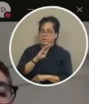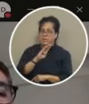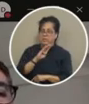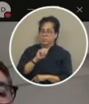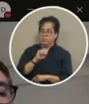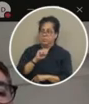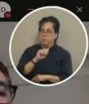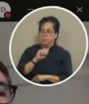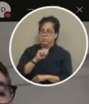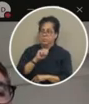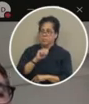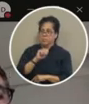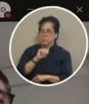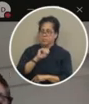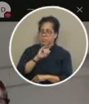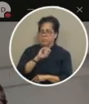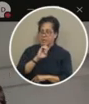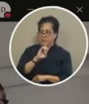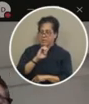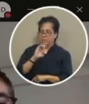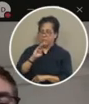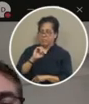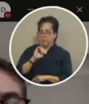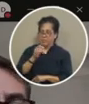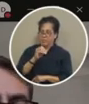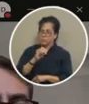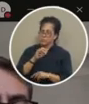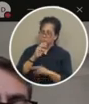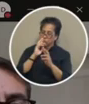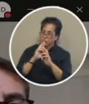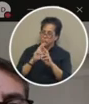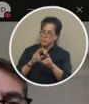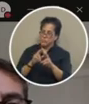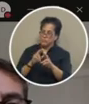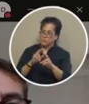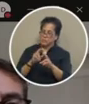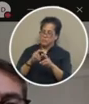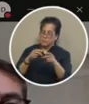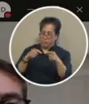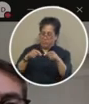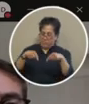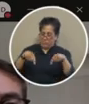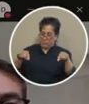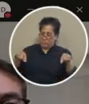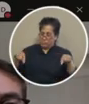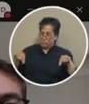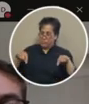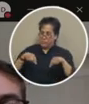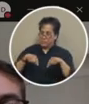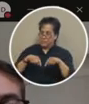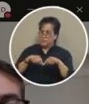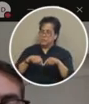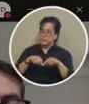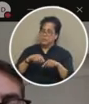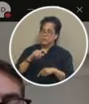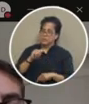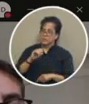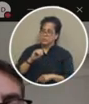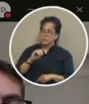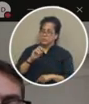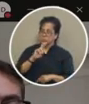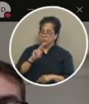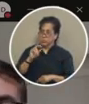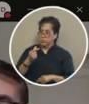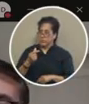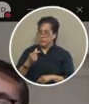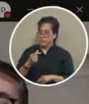Bajo, so people are aware, it is respective to the boundaries of the respective boundaries to Rio